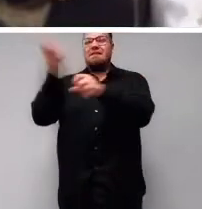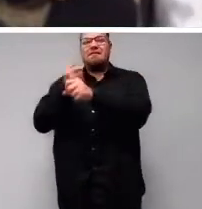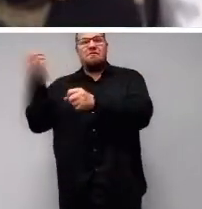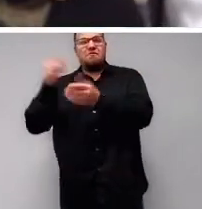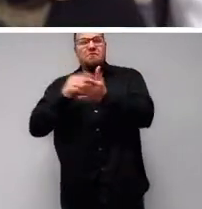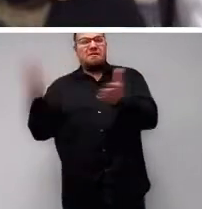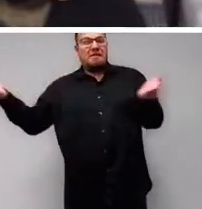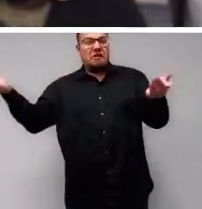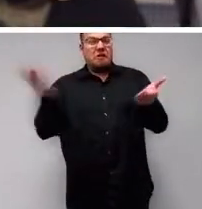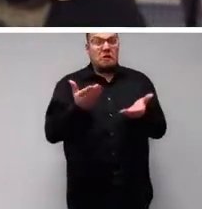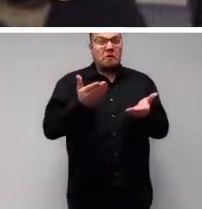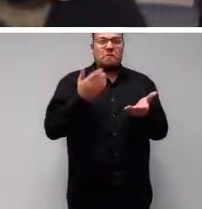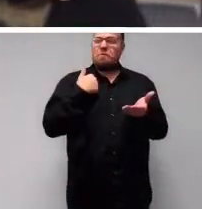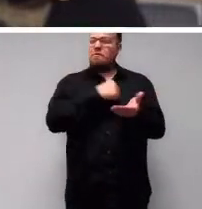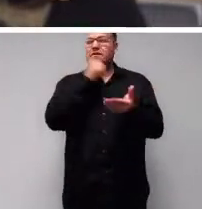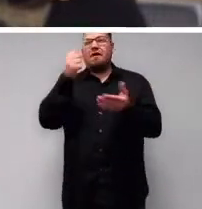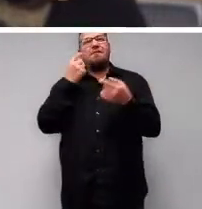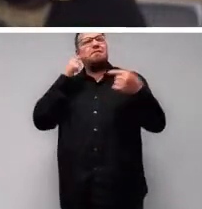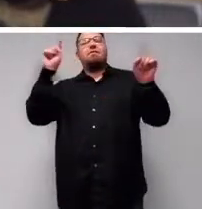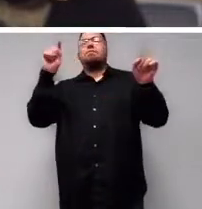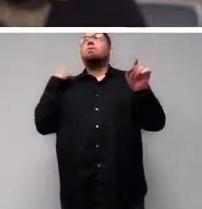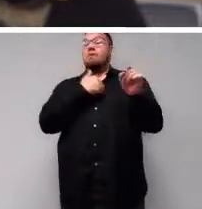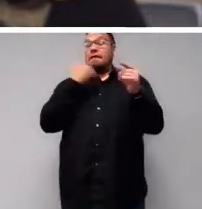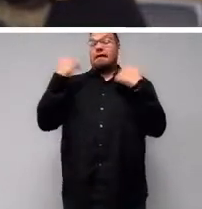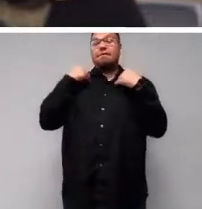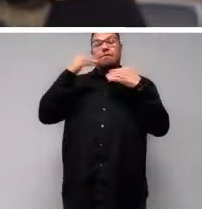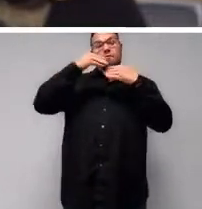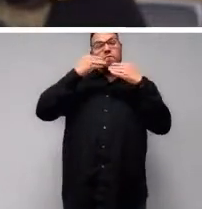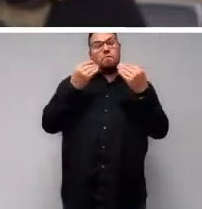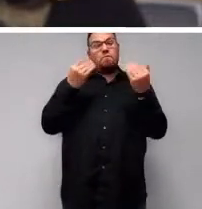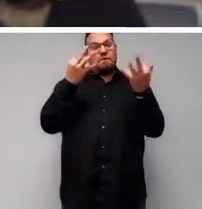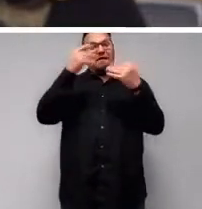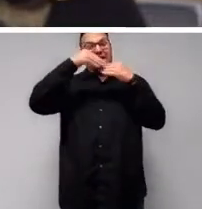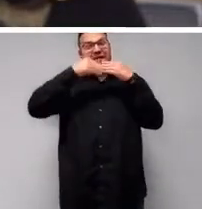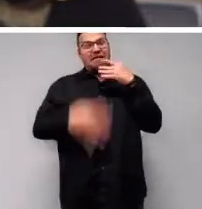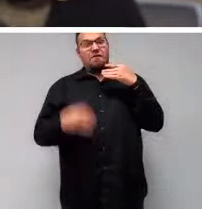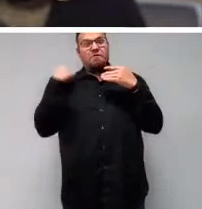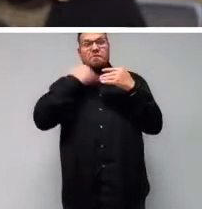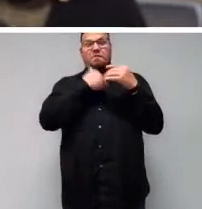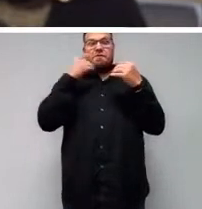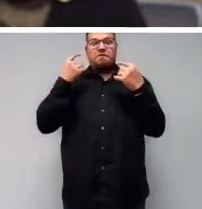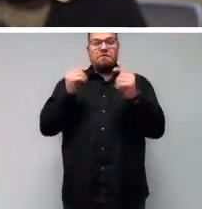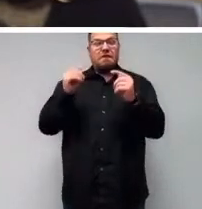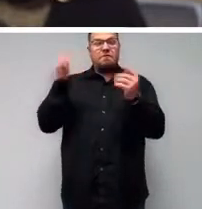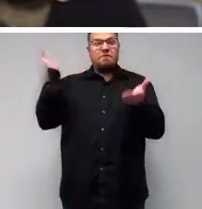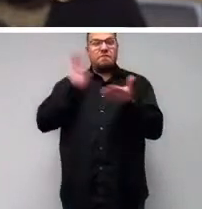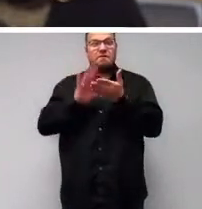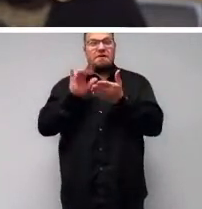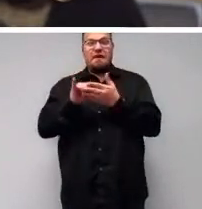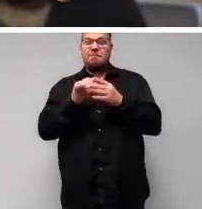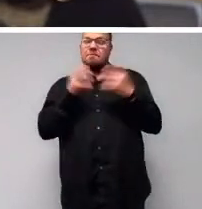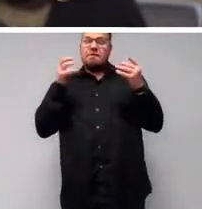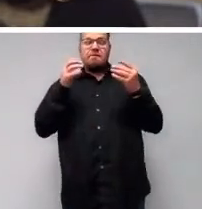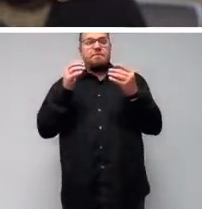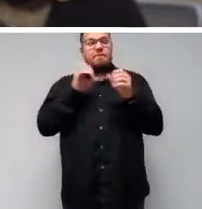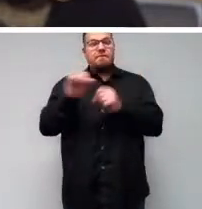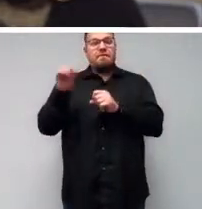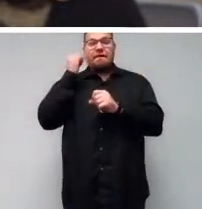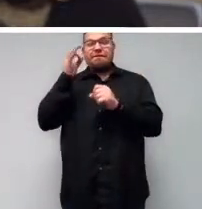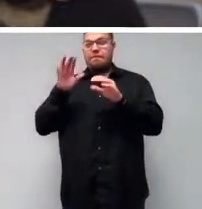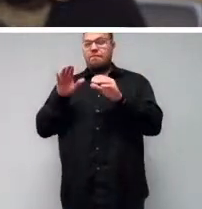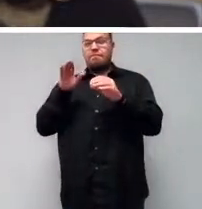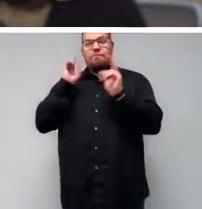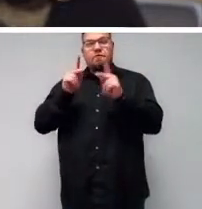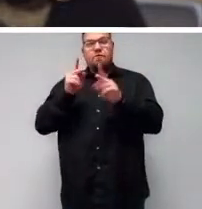we do have waiting lists. And we do try to extend that opportunity to as many students as possible. So if someone drops, we